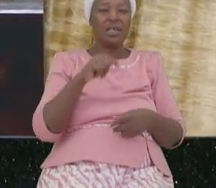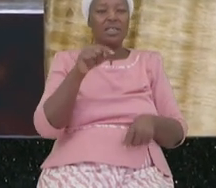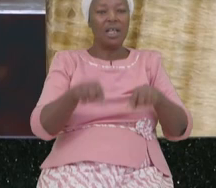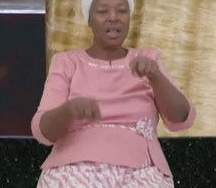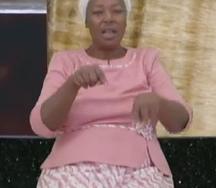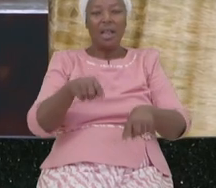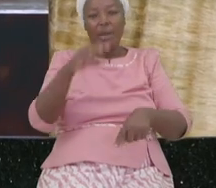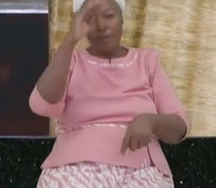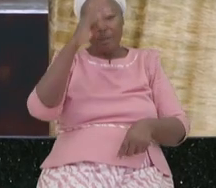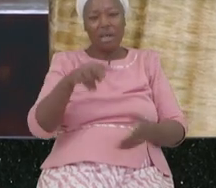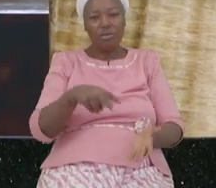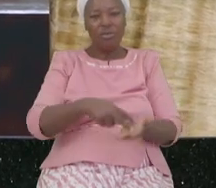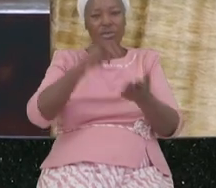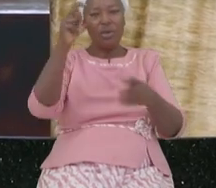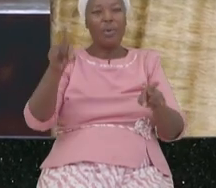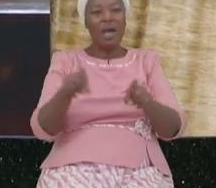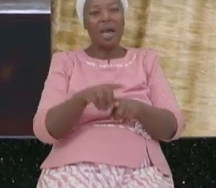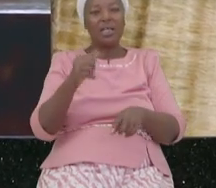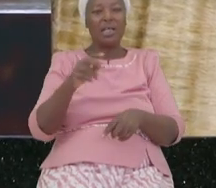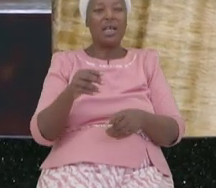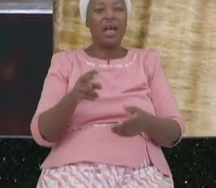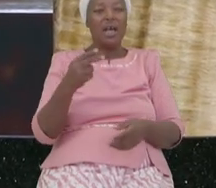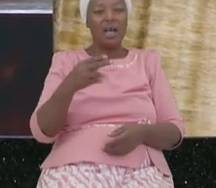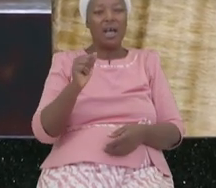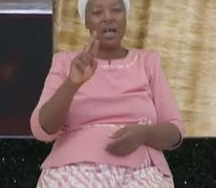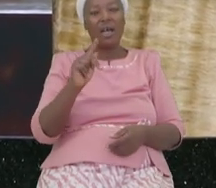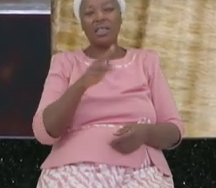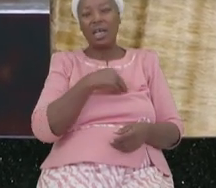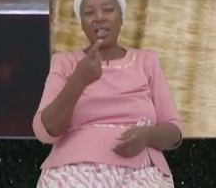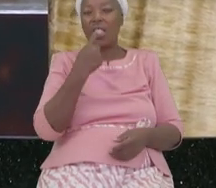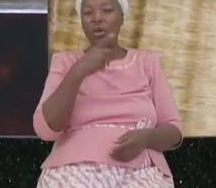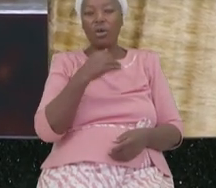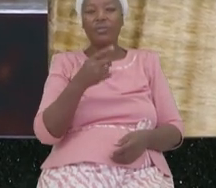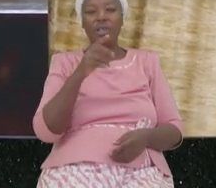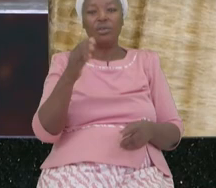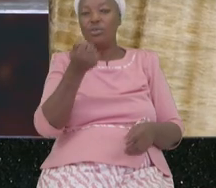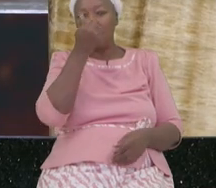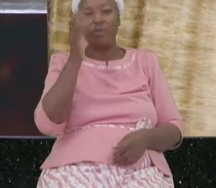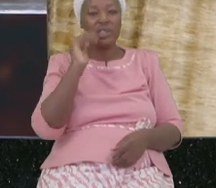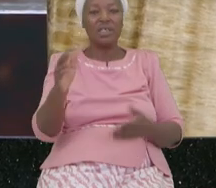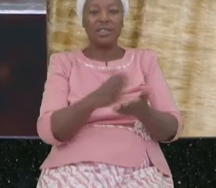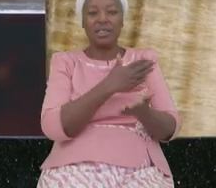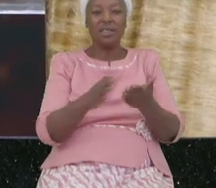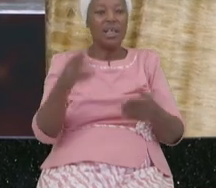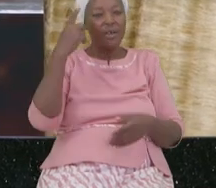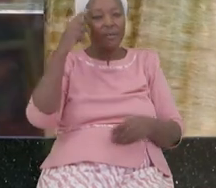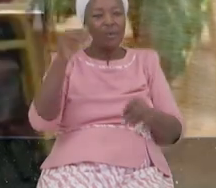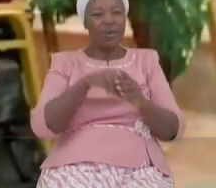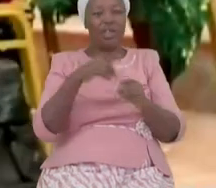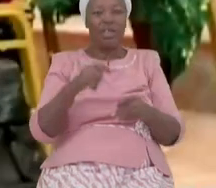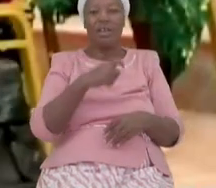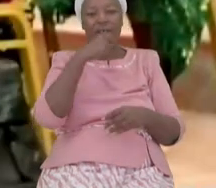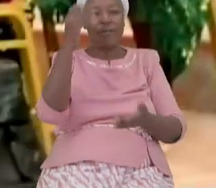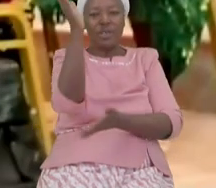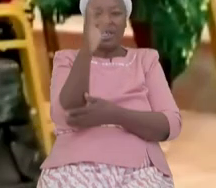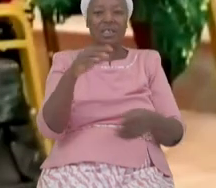man leap as an hart, and the tongue of the dumb shall sing. For in the wilderness